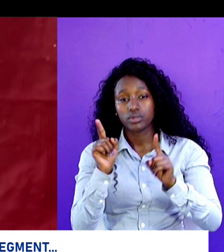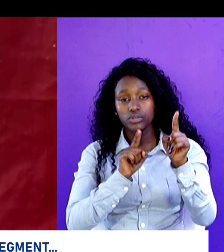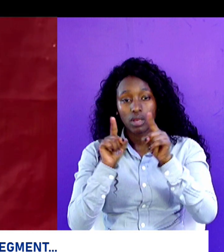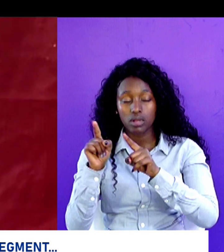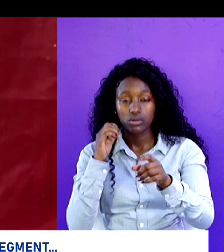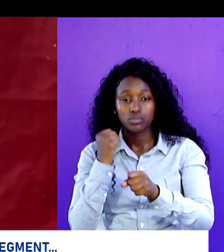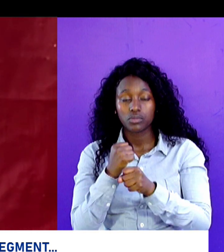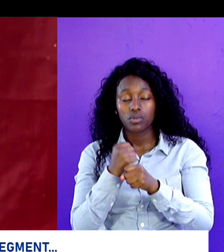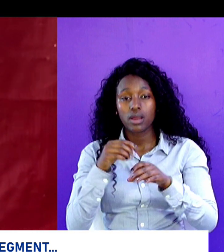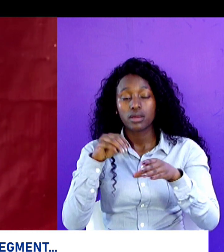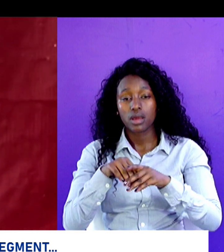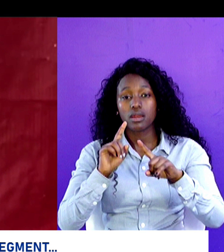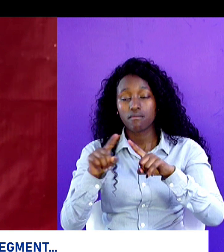counties,